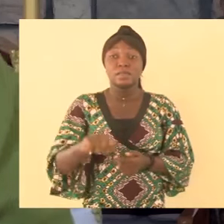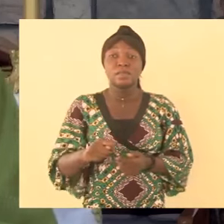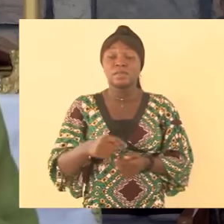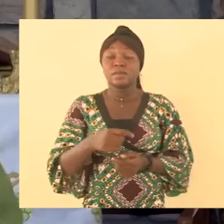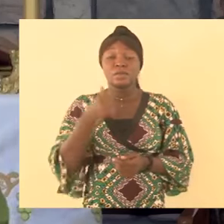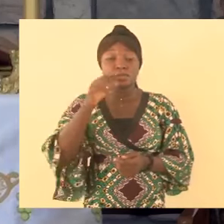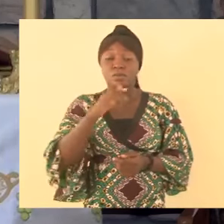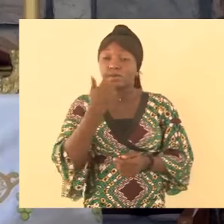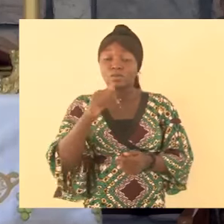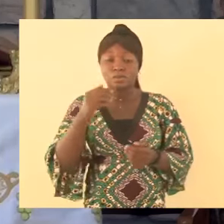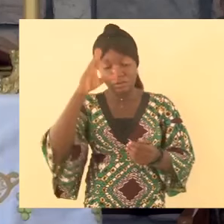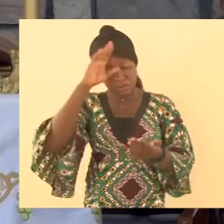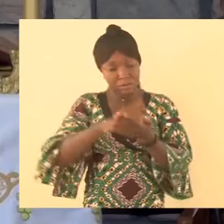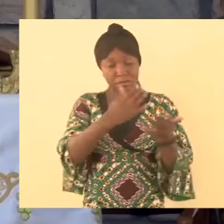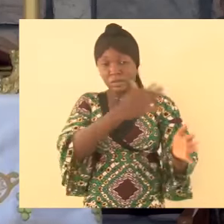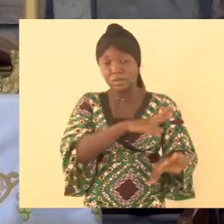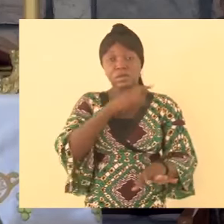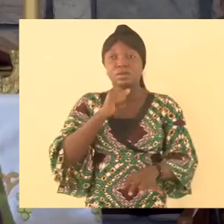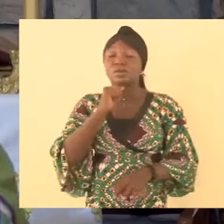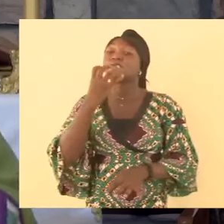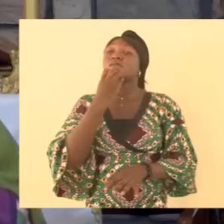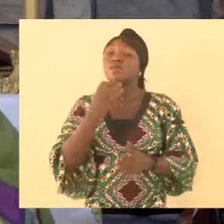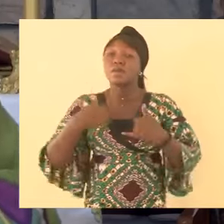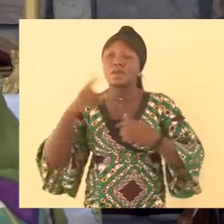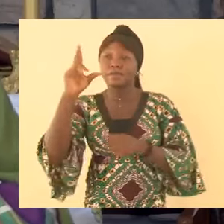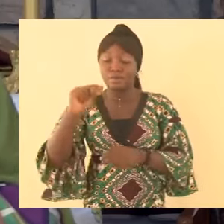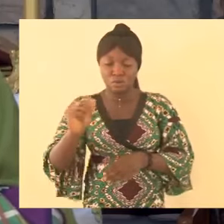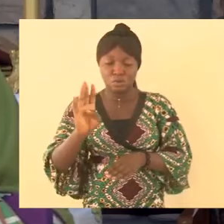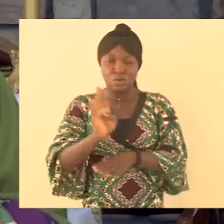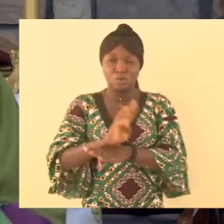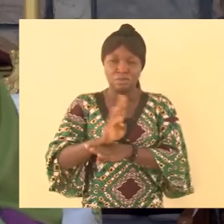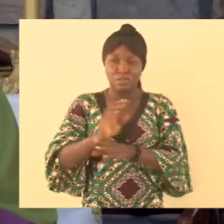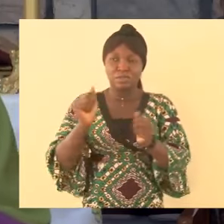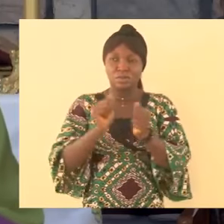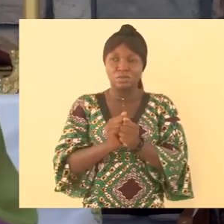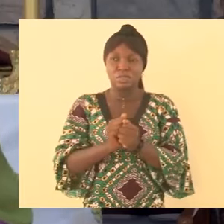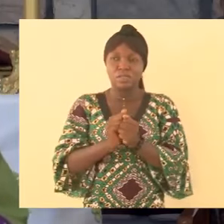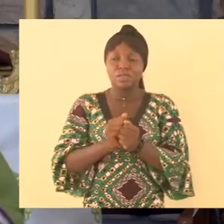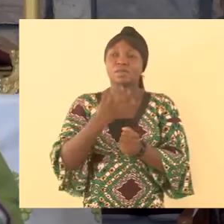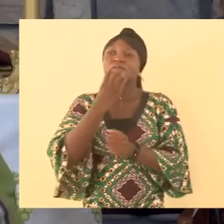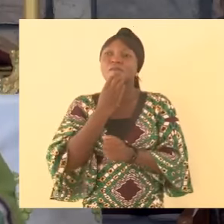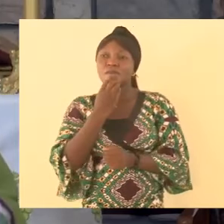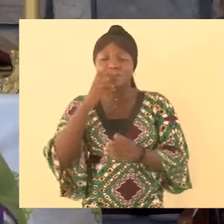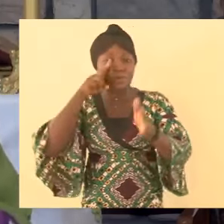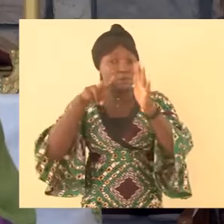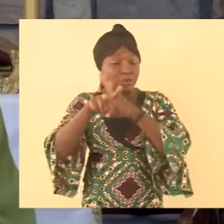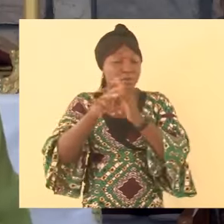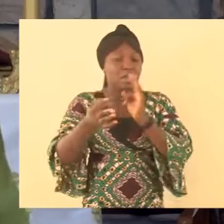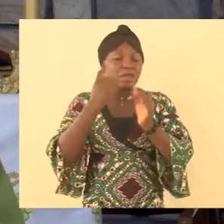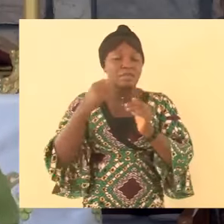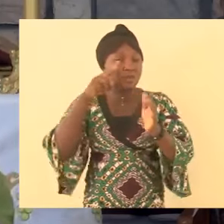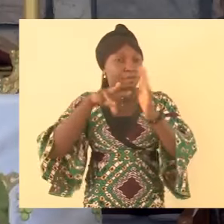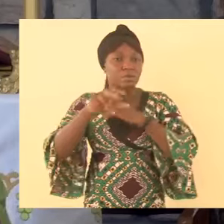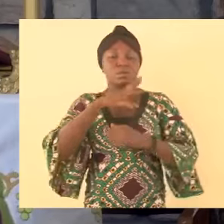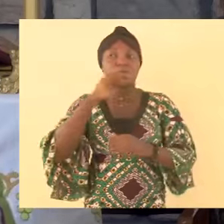The widow was not a Jew. The widow had no business with the Hebrew prophet of all his mission. So if the prophet